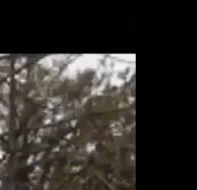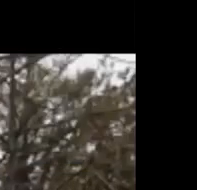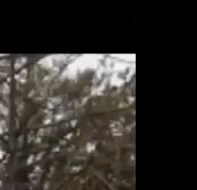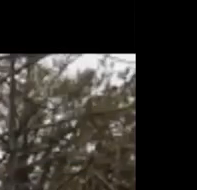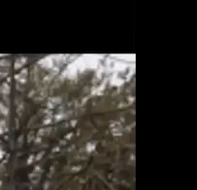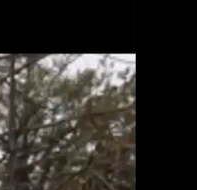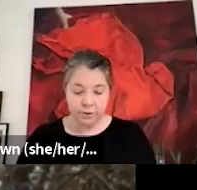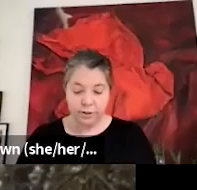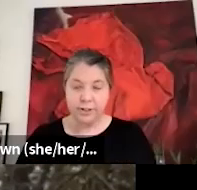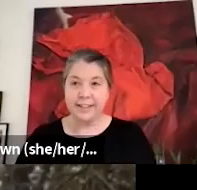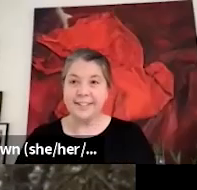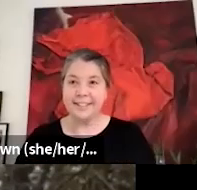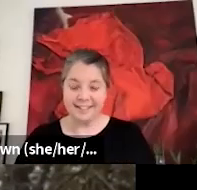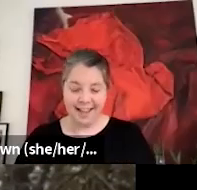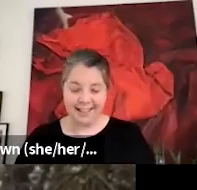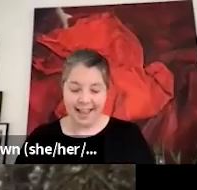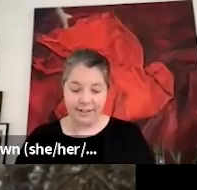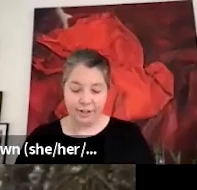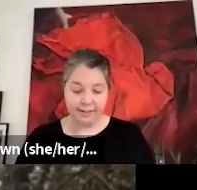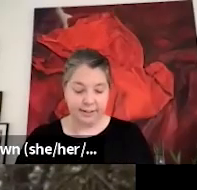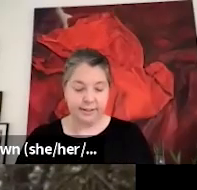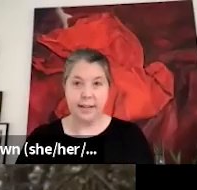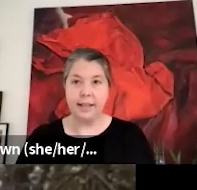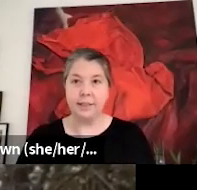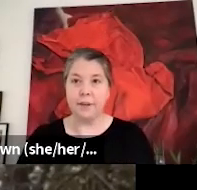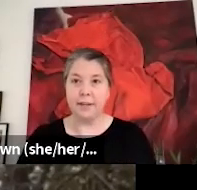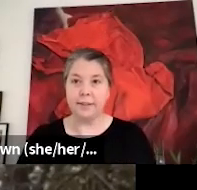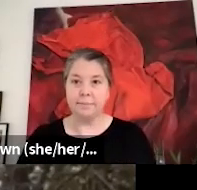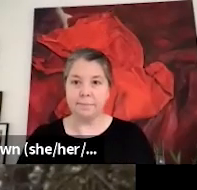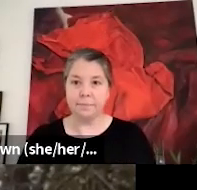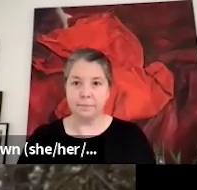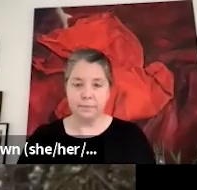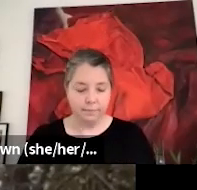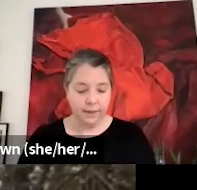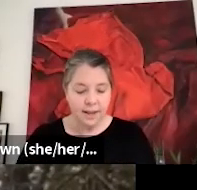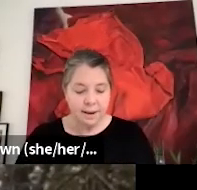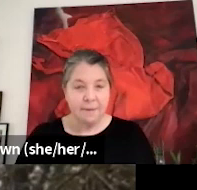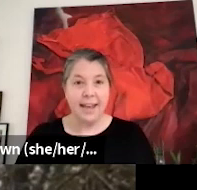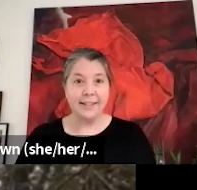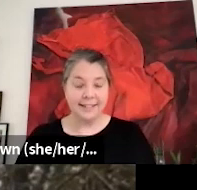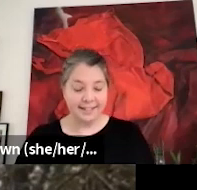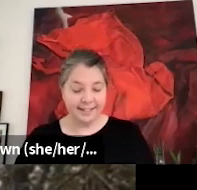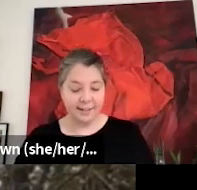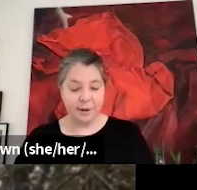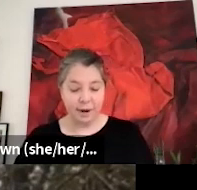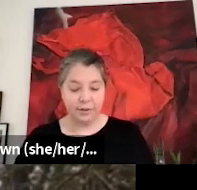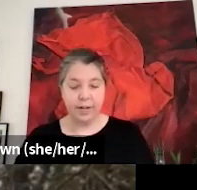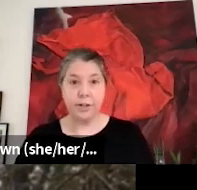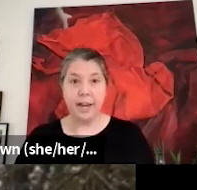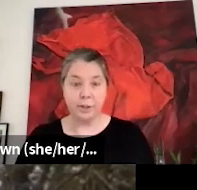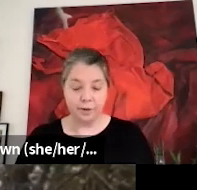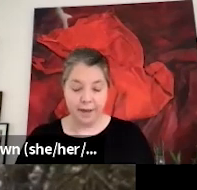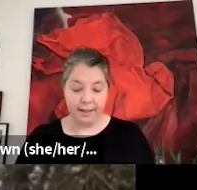feminism, social justice, and land justice in the field. My hesitancies about